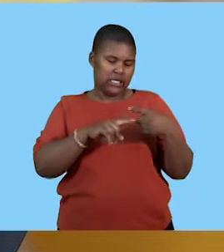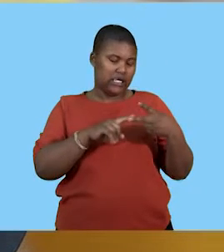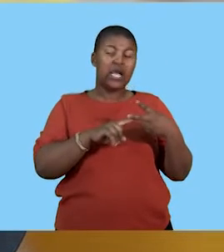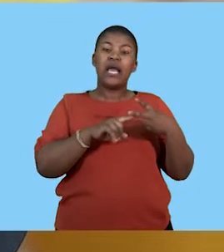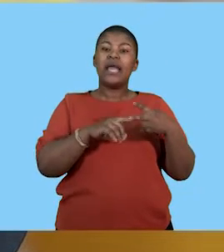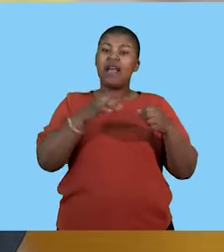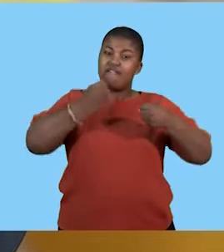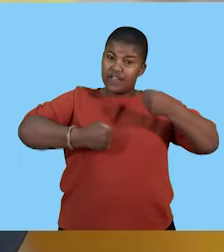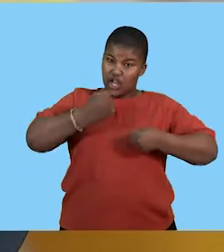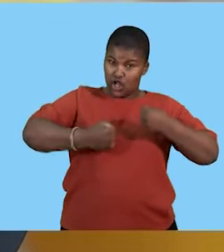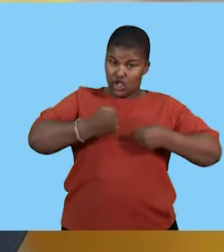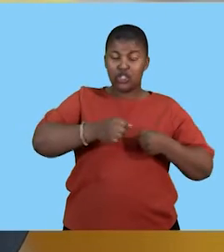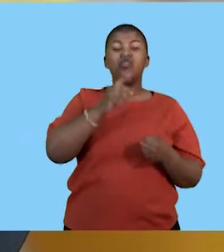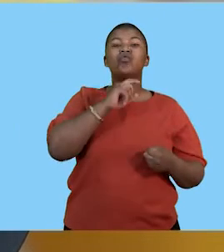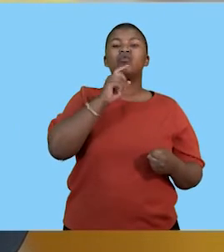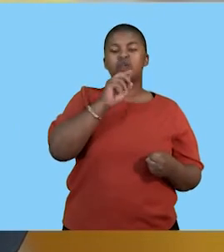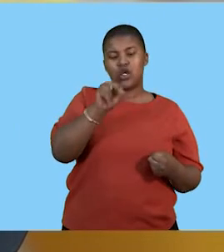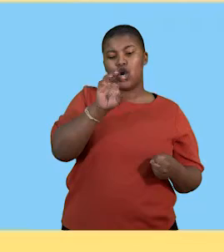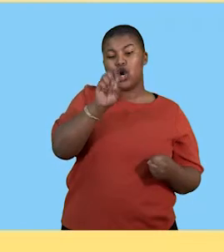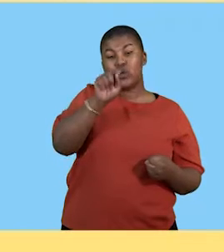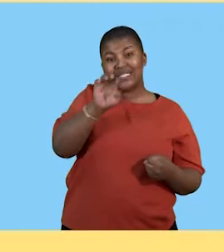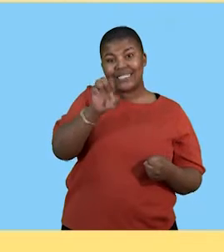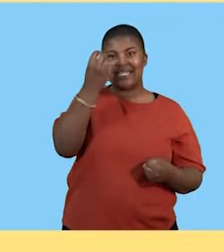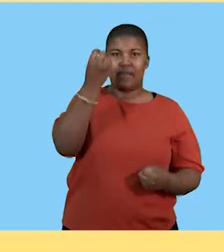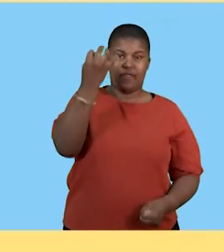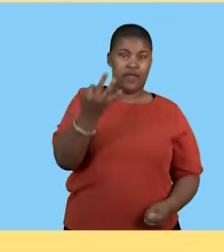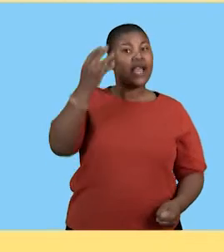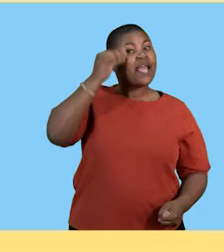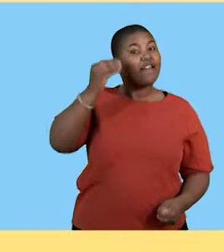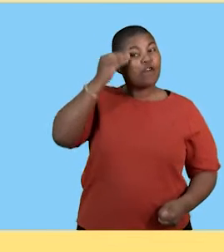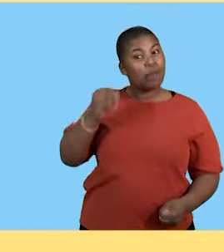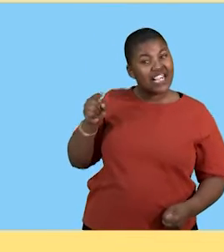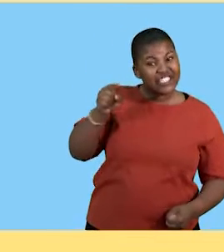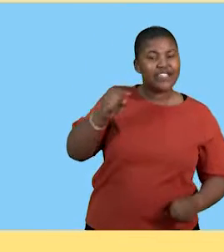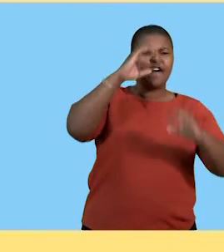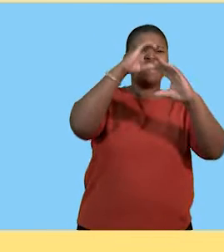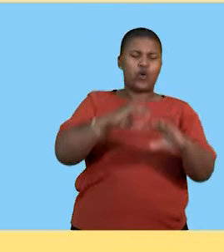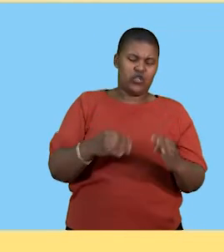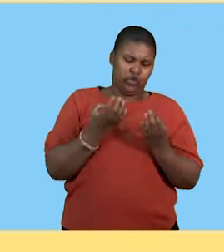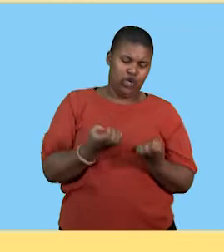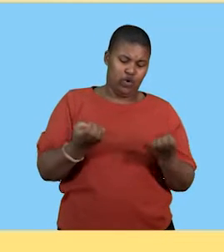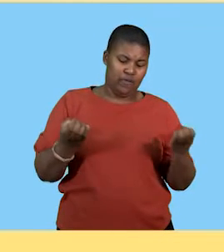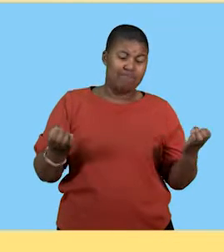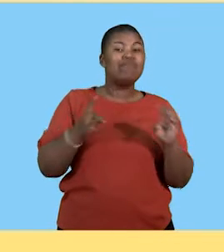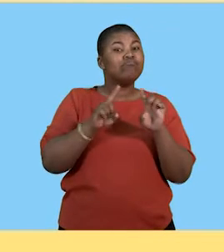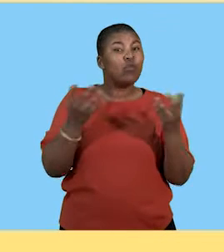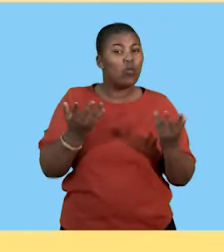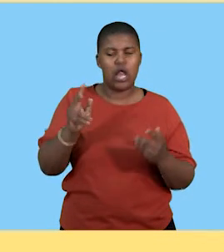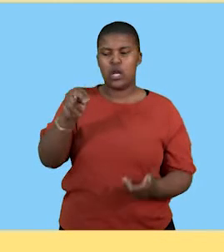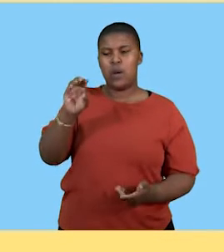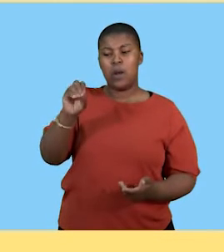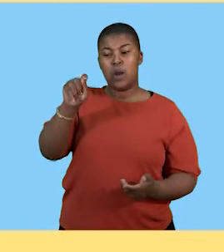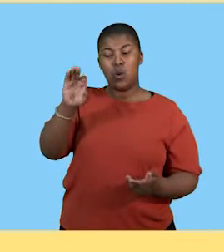vehicles into note number 3. Now, what we have here is information that relates to equipment, and it reads,